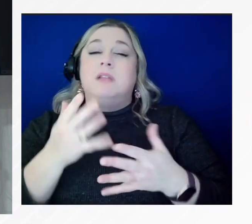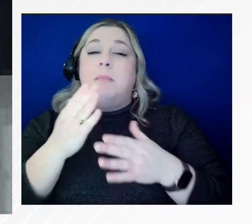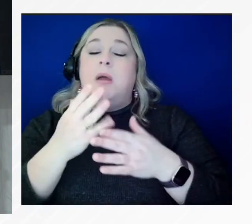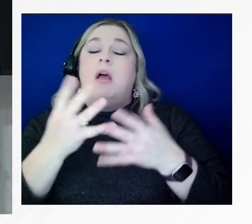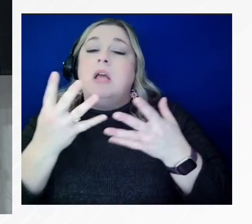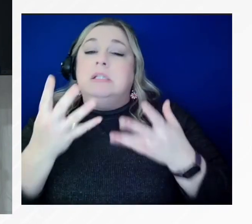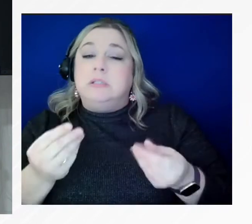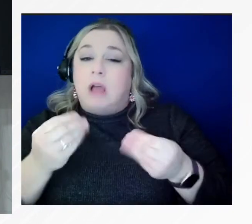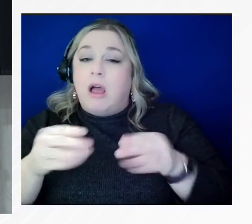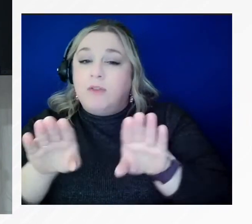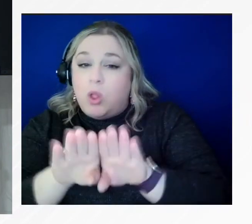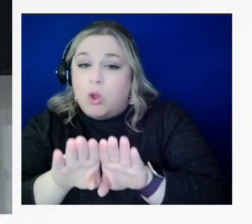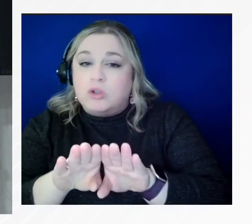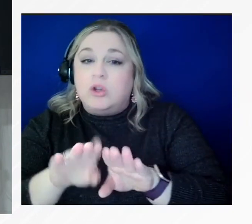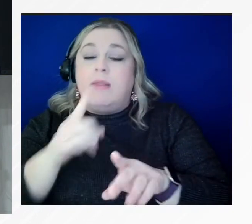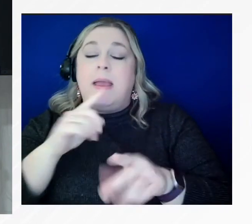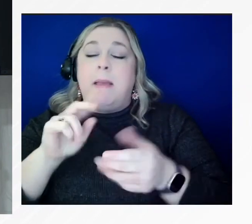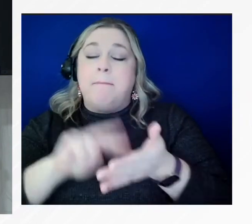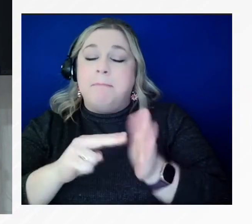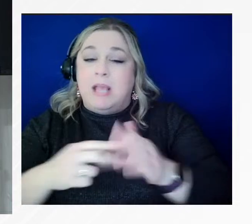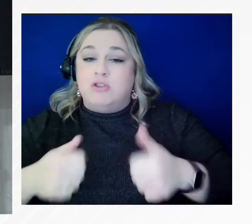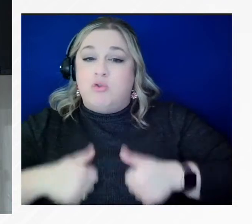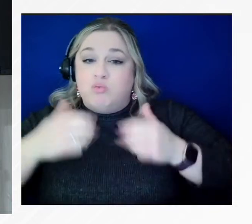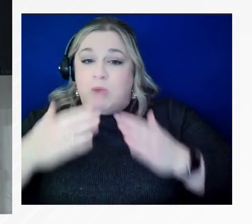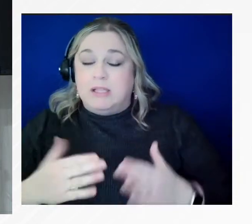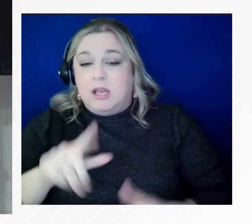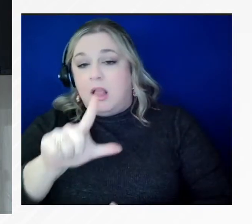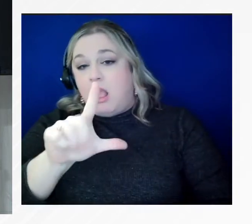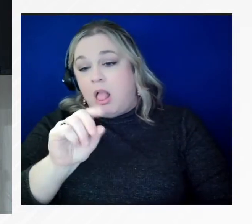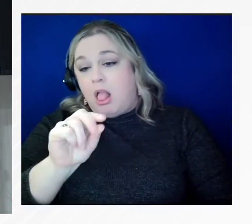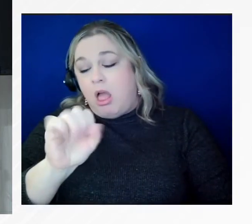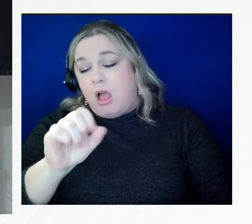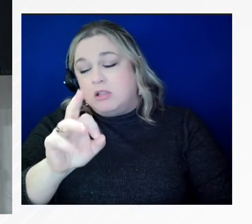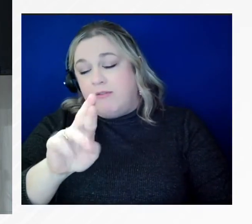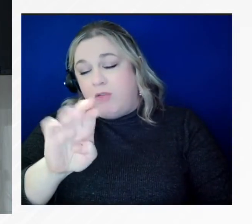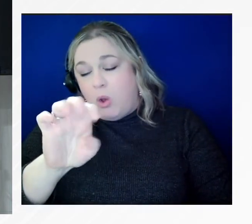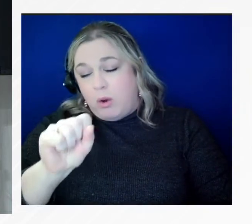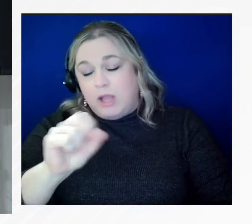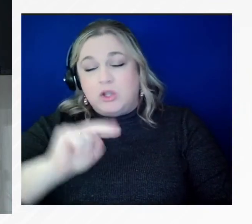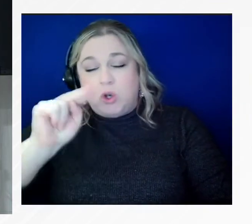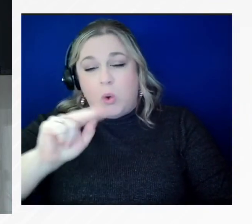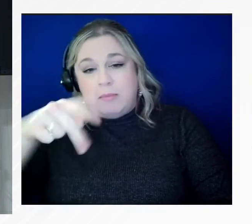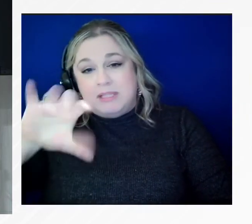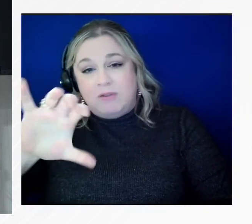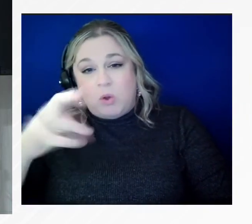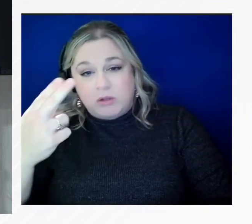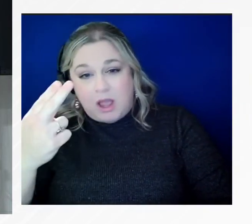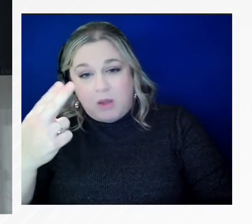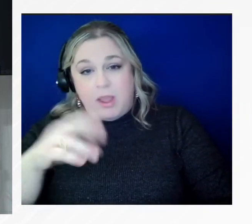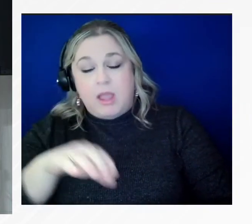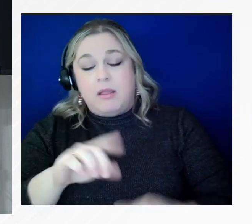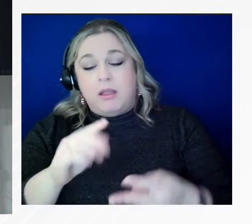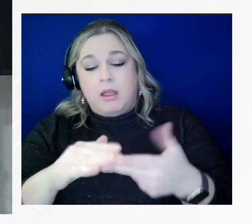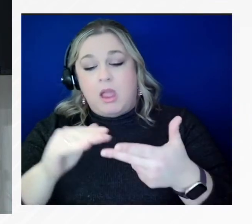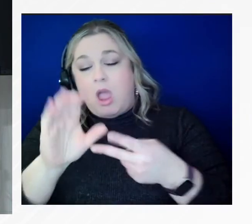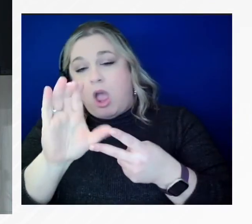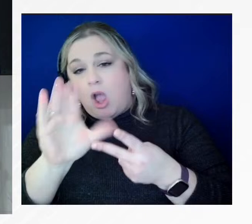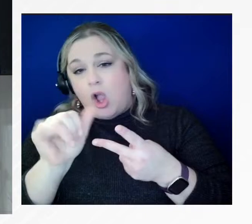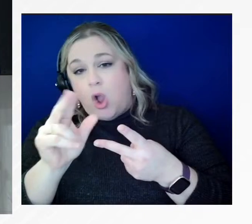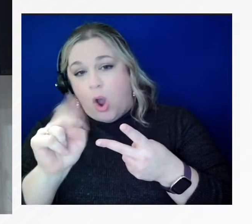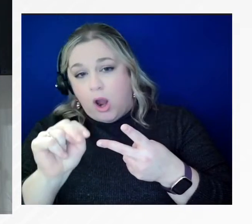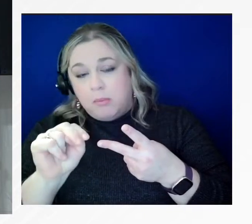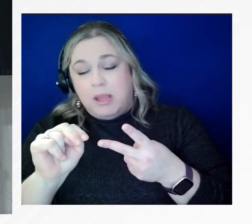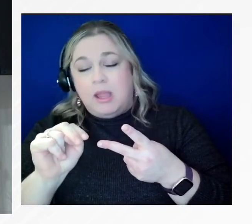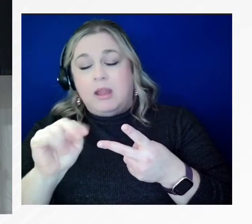show IDs. So Los Flores Canyon Road, north of Pacific Coast Highway, Carbon Canyon Road, north of